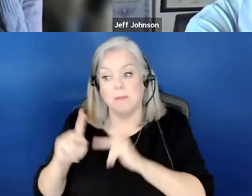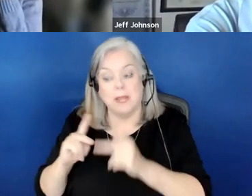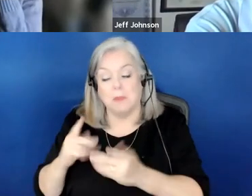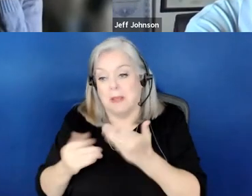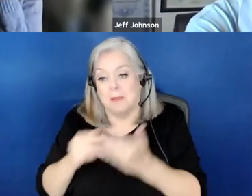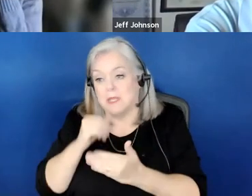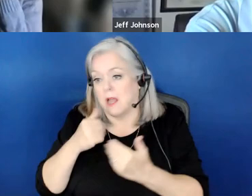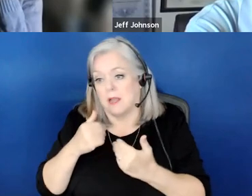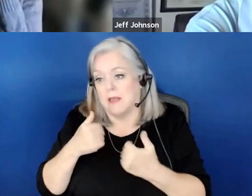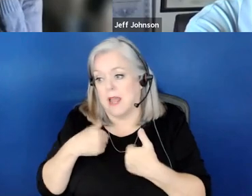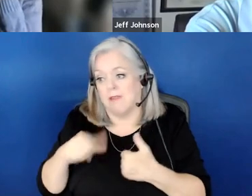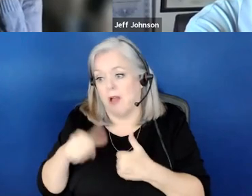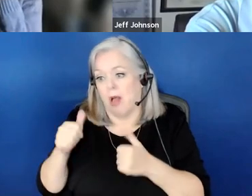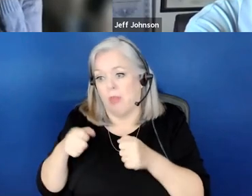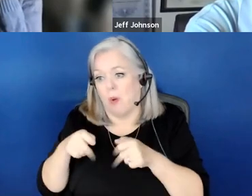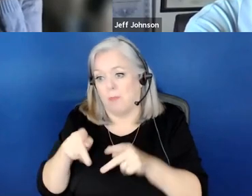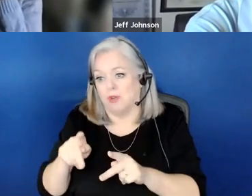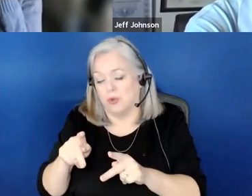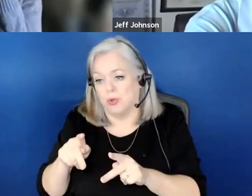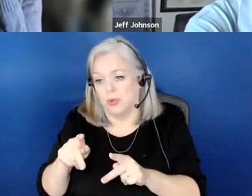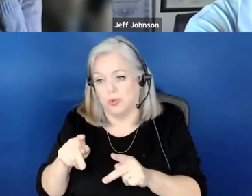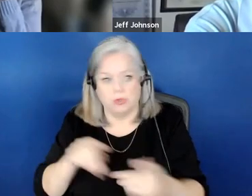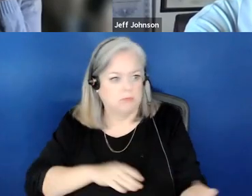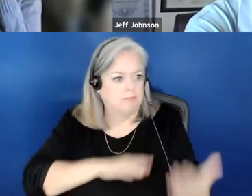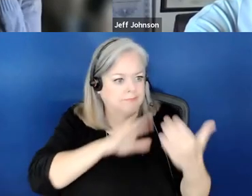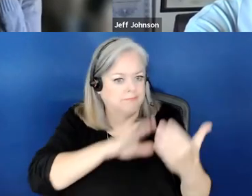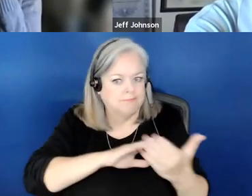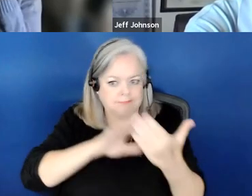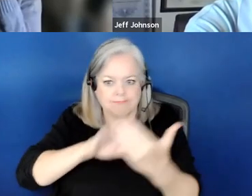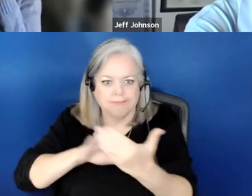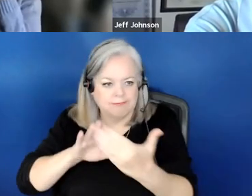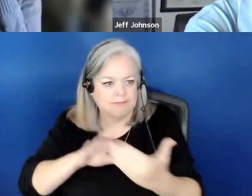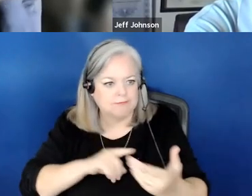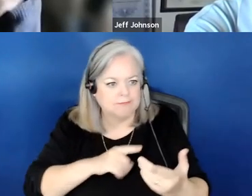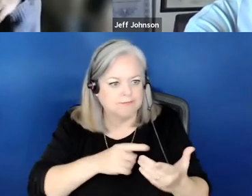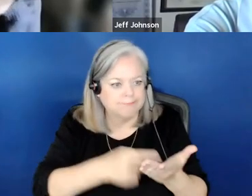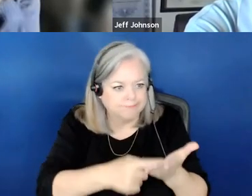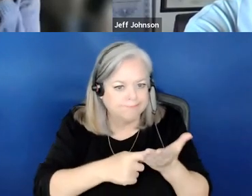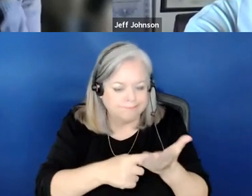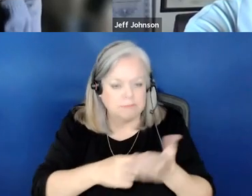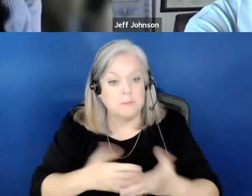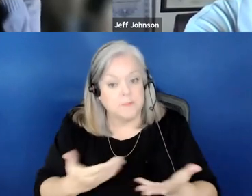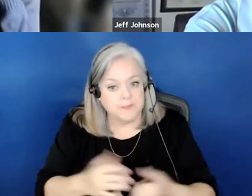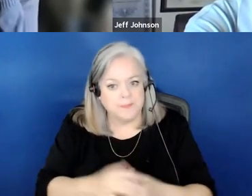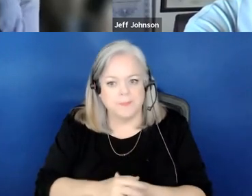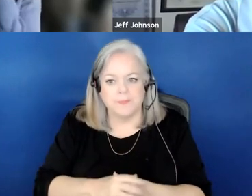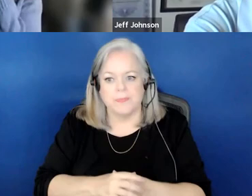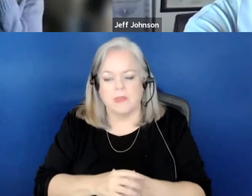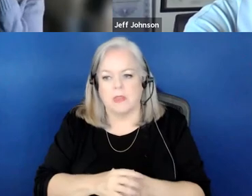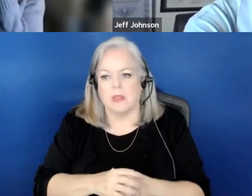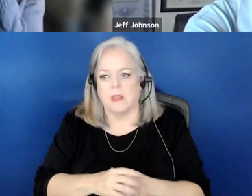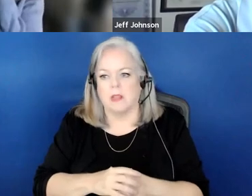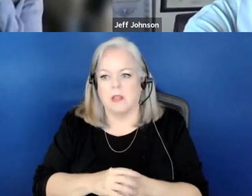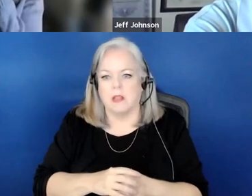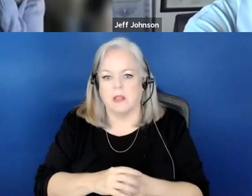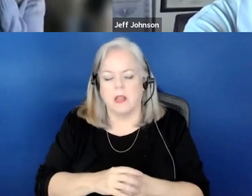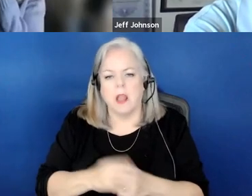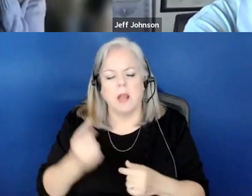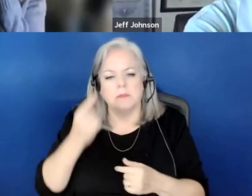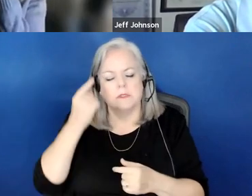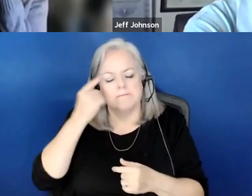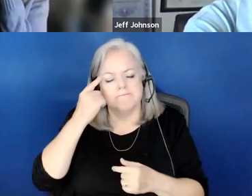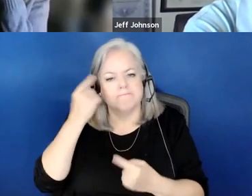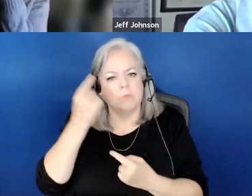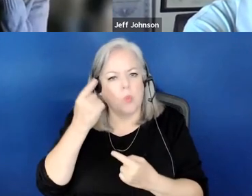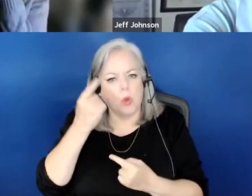opportunity to get in front of people to get in front of them and I just wondered if she found the